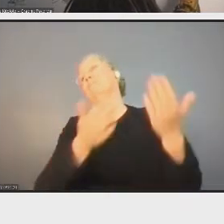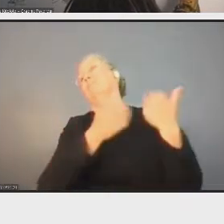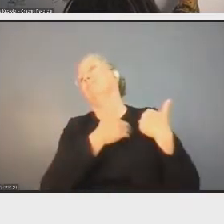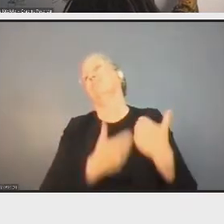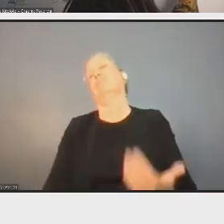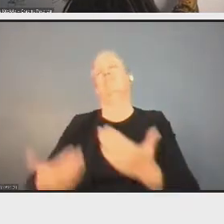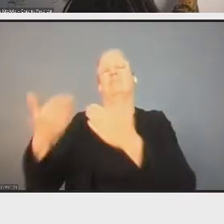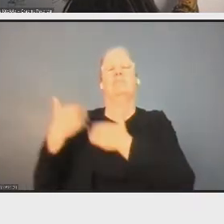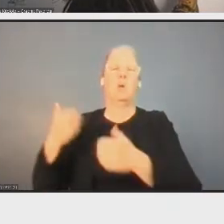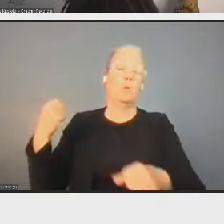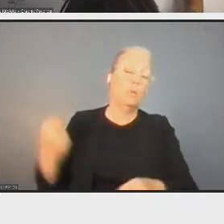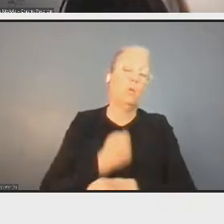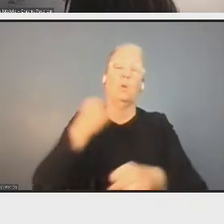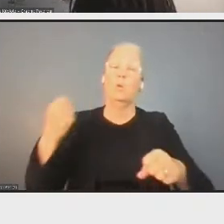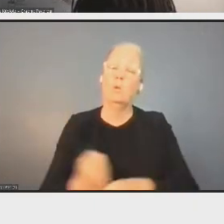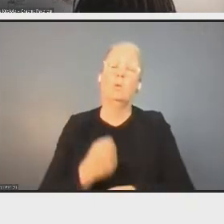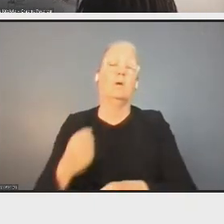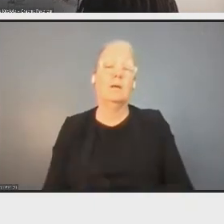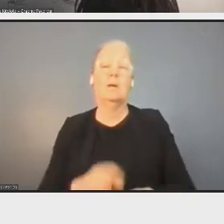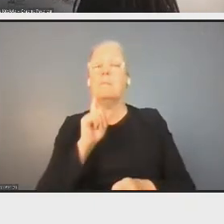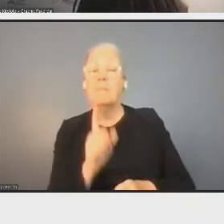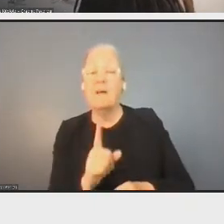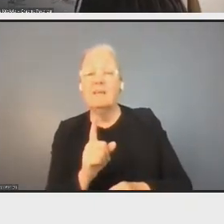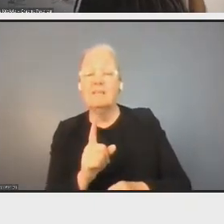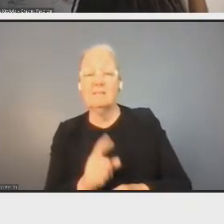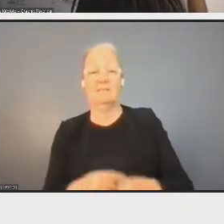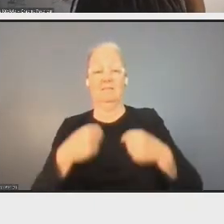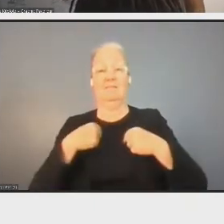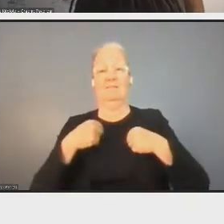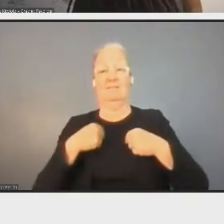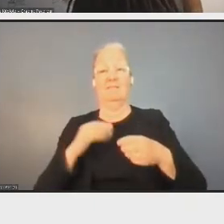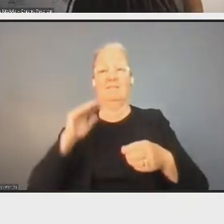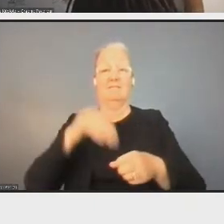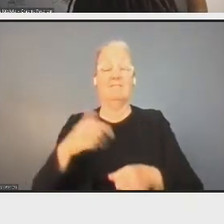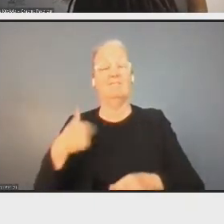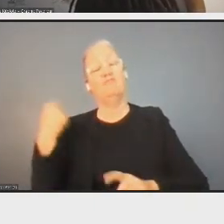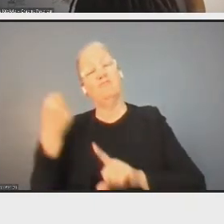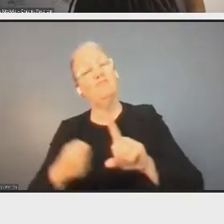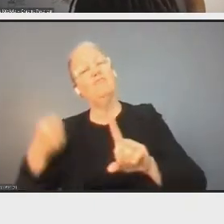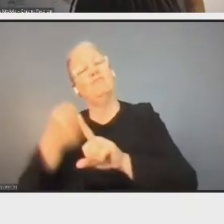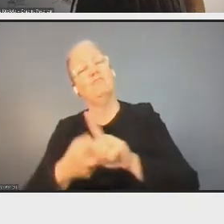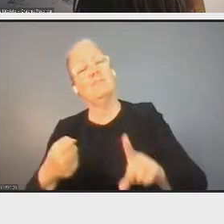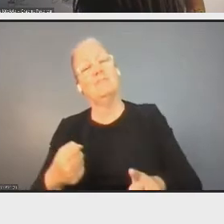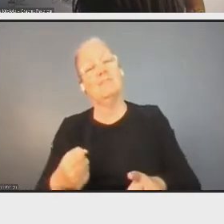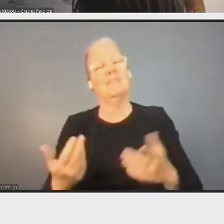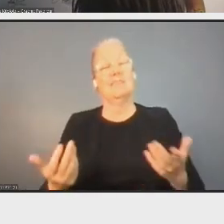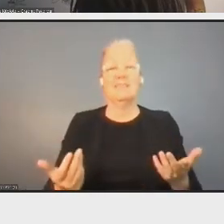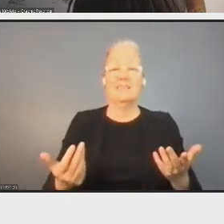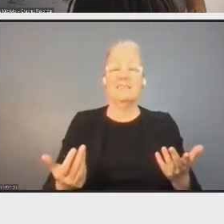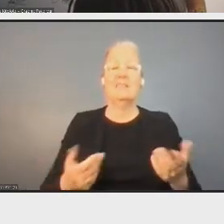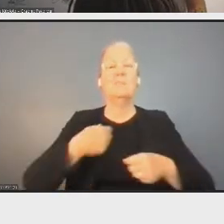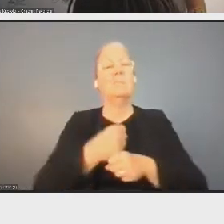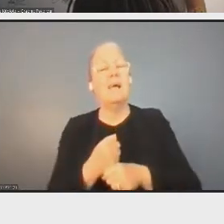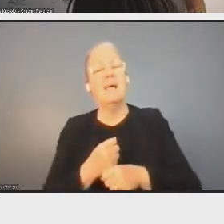nature. But as people, like at least for me, who's been in this advocacy space, is to really create that awareness and say that there's no